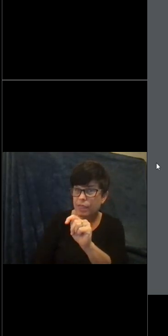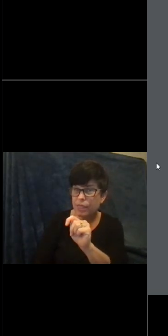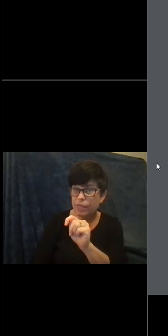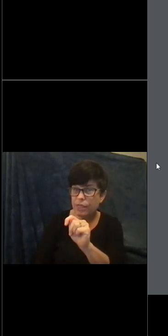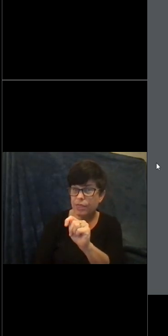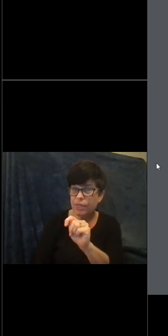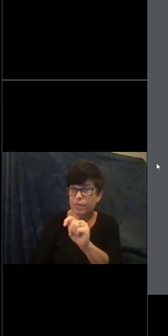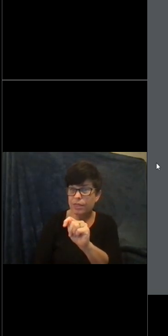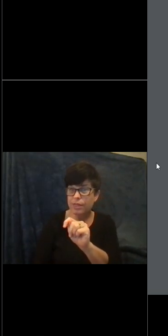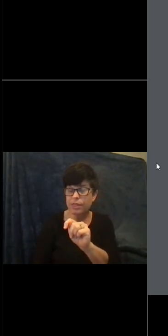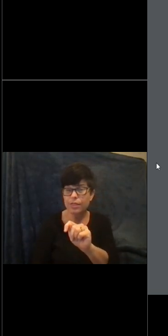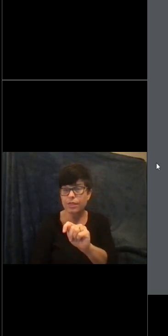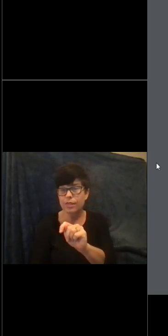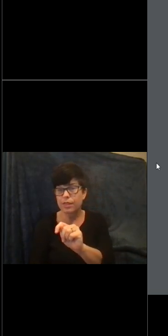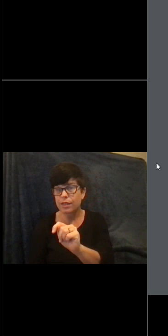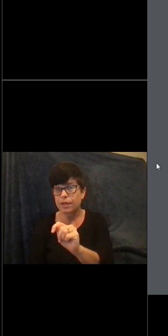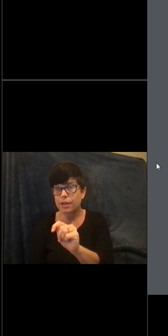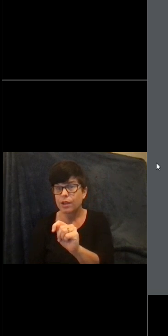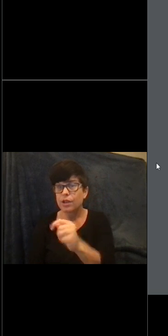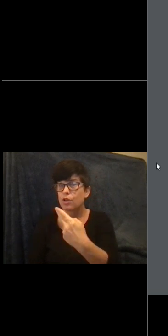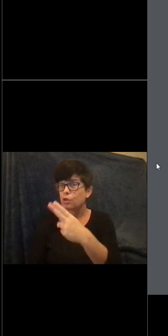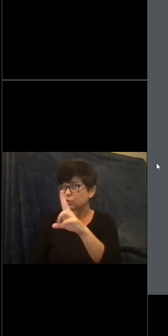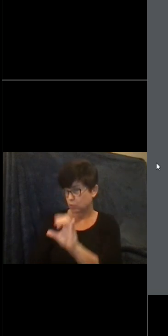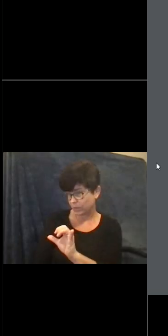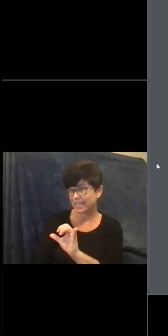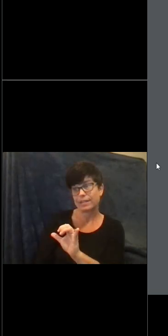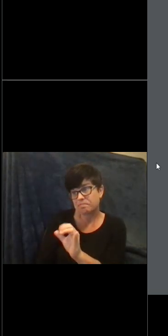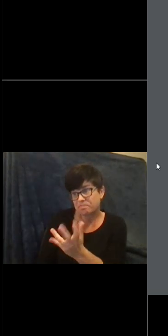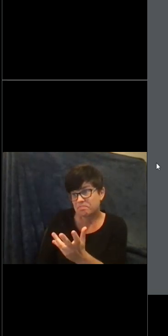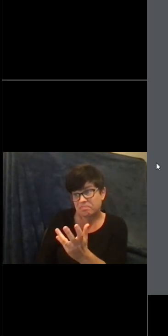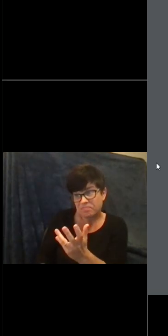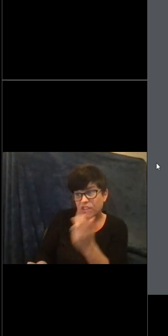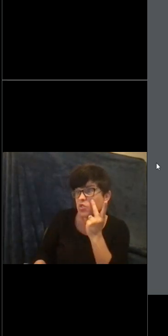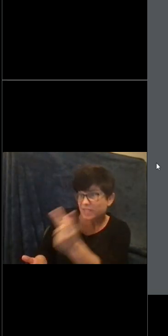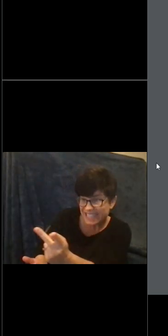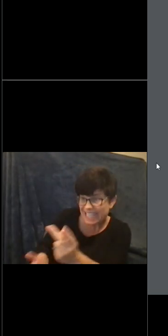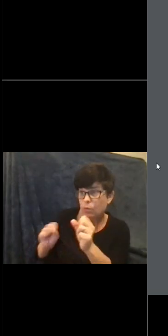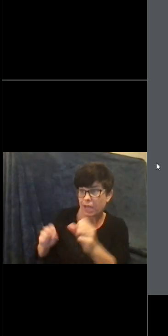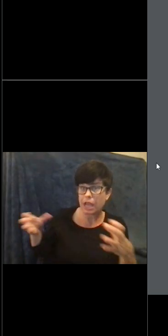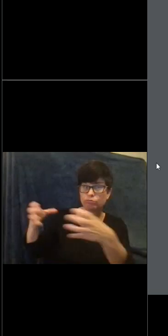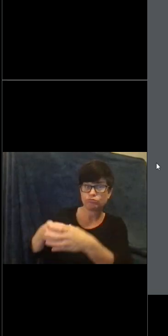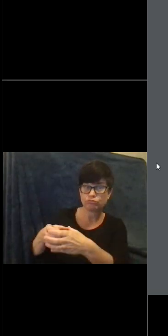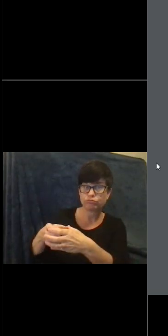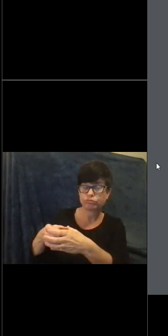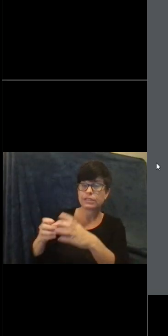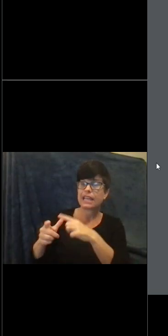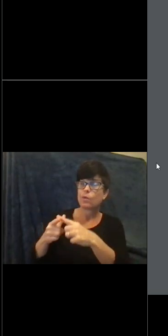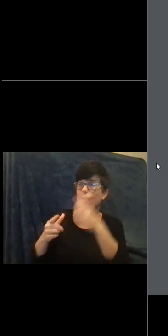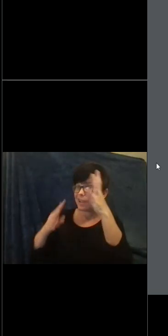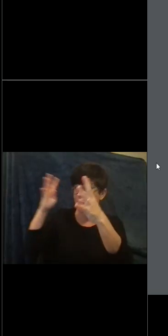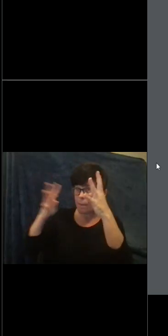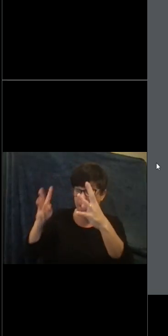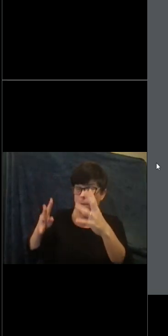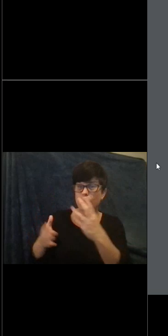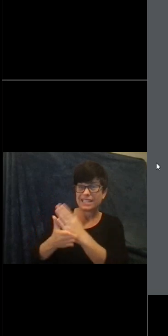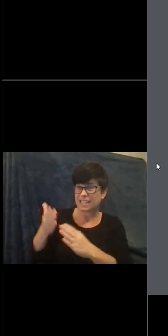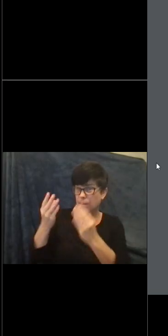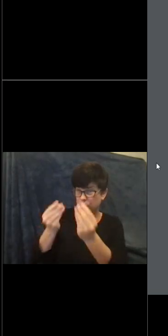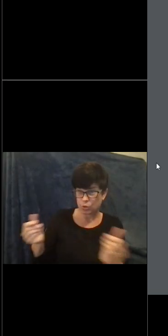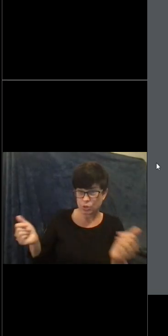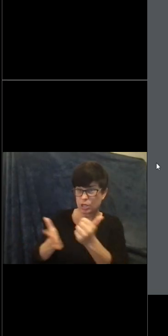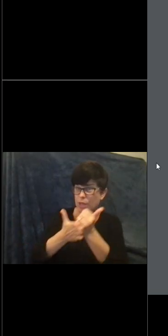they've provided comments, and maybe we can assemble here together and come up with some collective solutions that will help